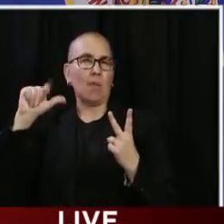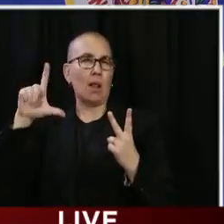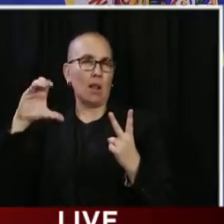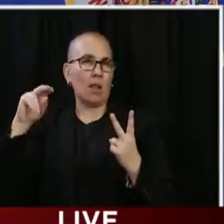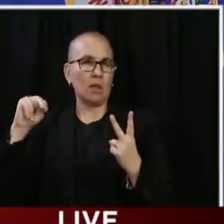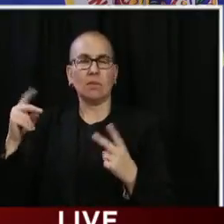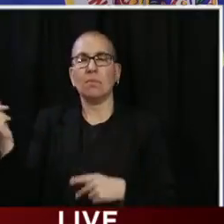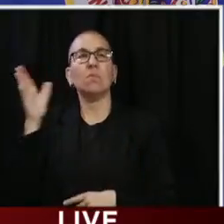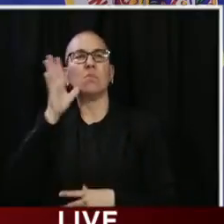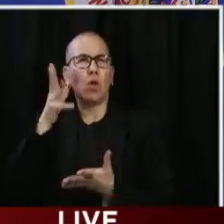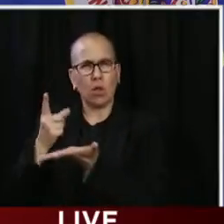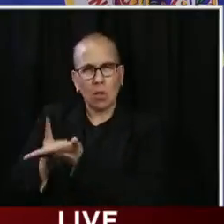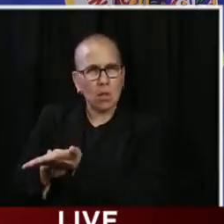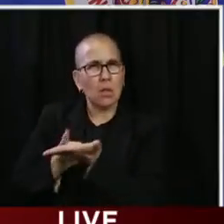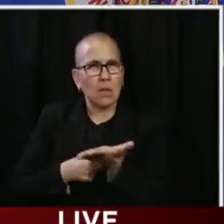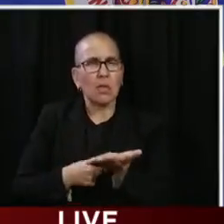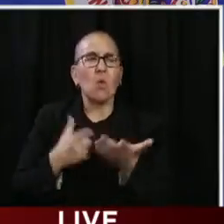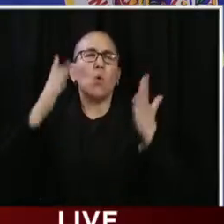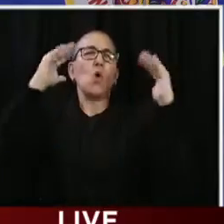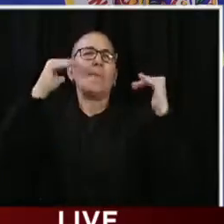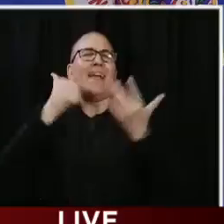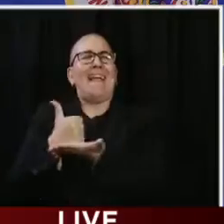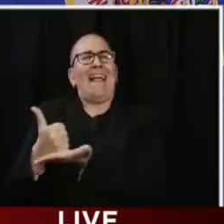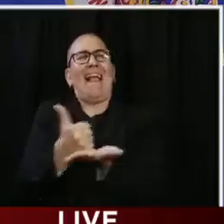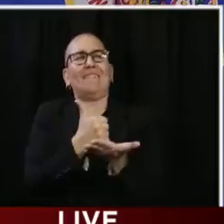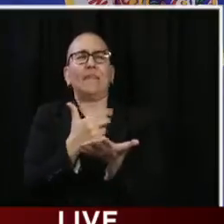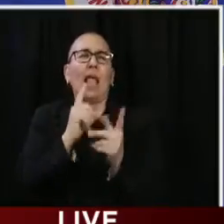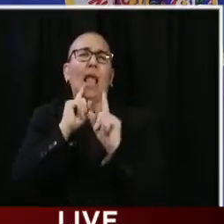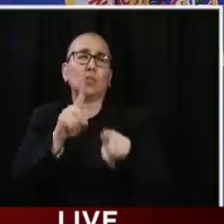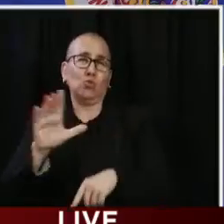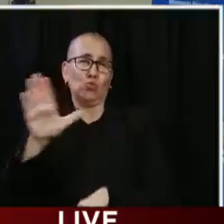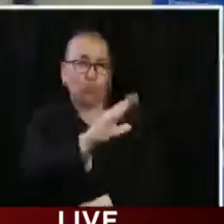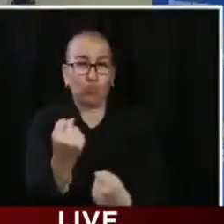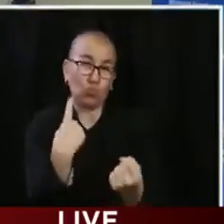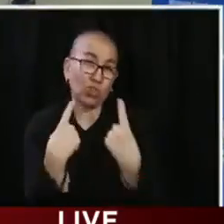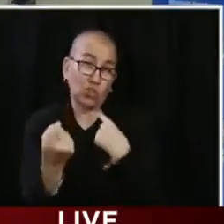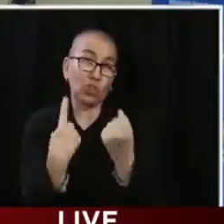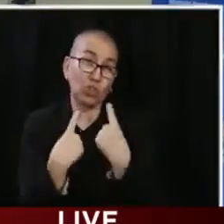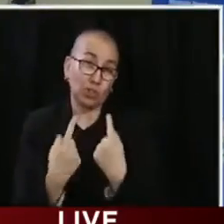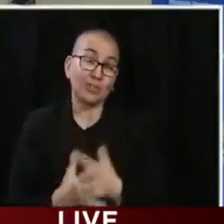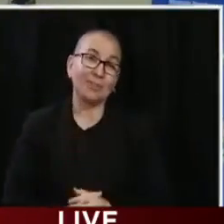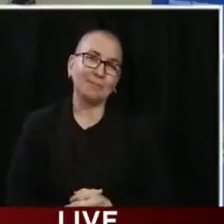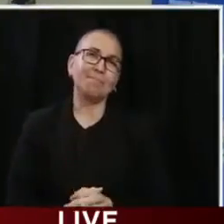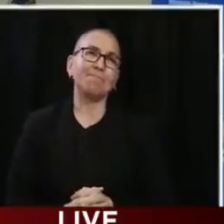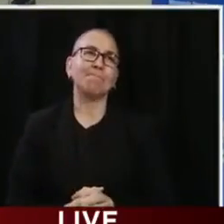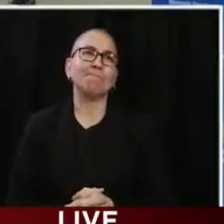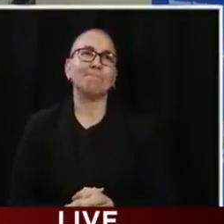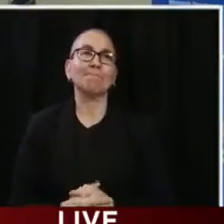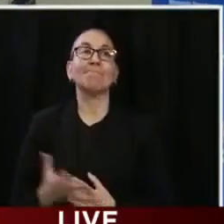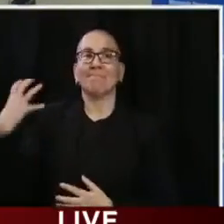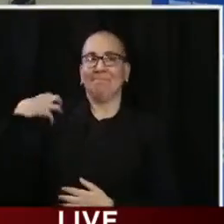experts who help craft this get that done, and then I'll be back for some questions. So Commissioner Malcolm, if you would.